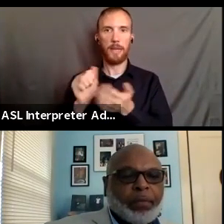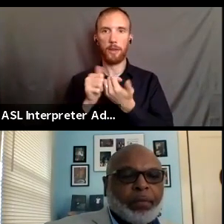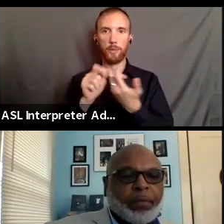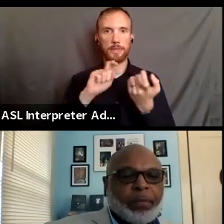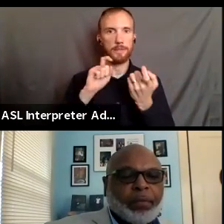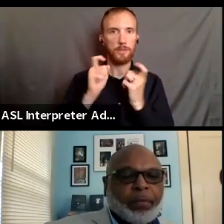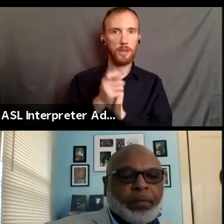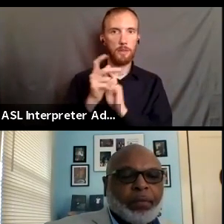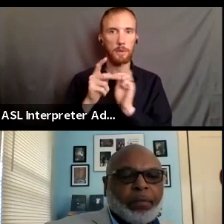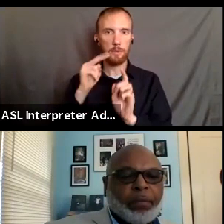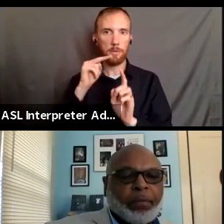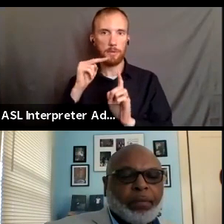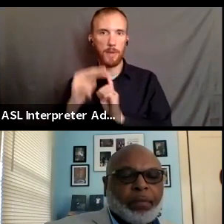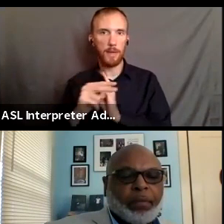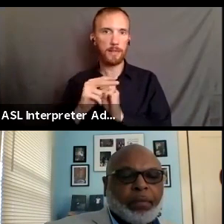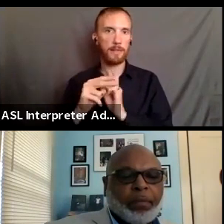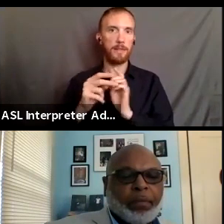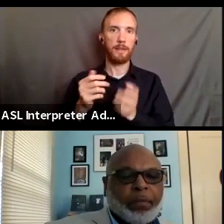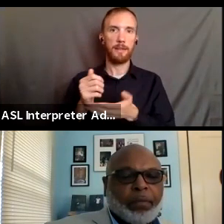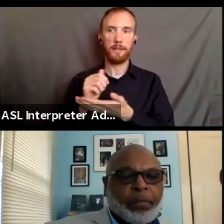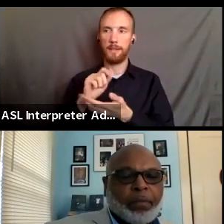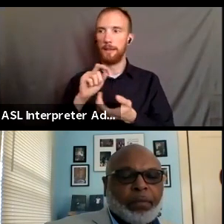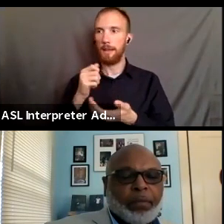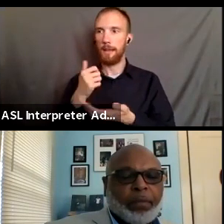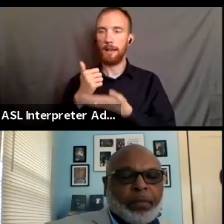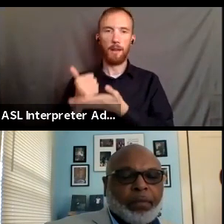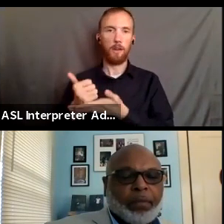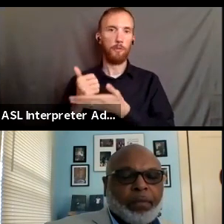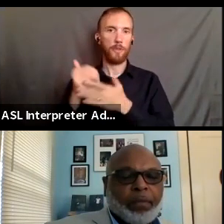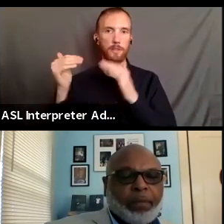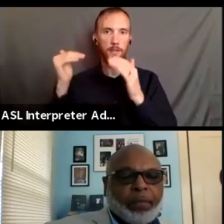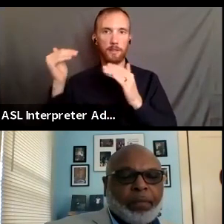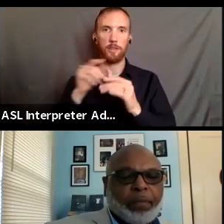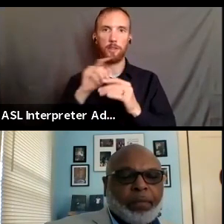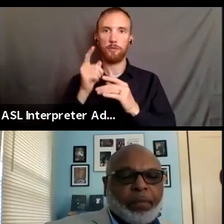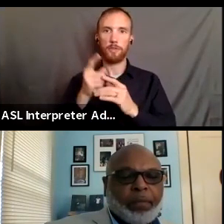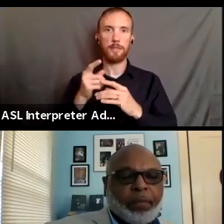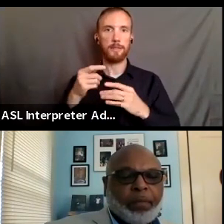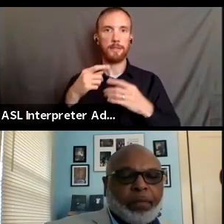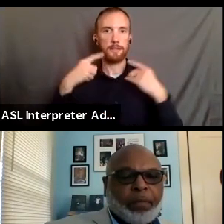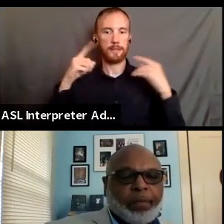achieve our goal of safety and success for all of our students